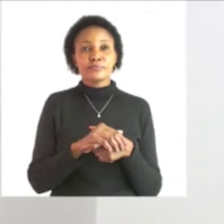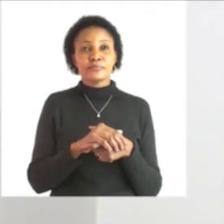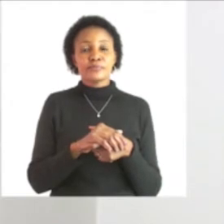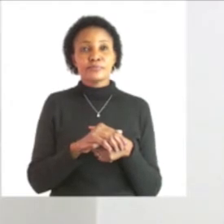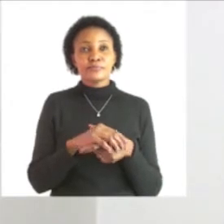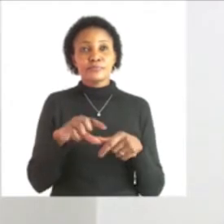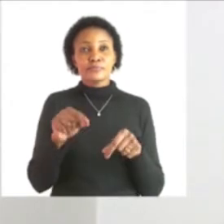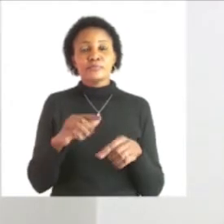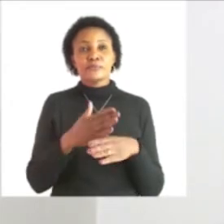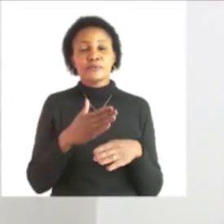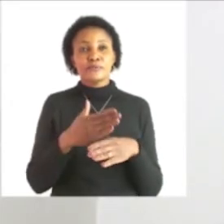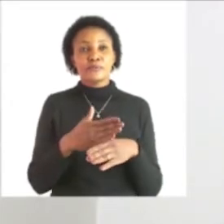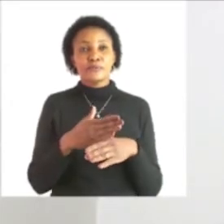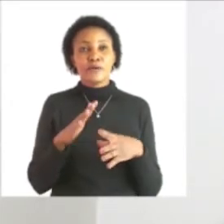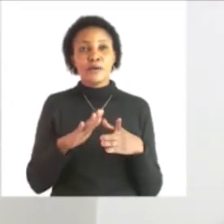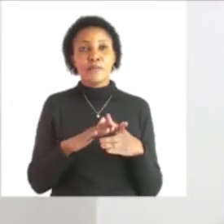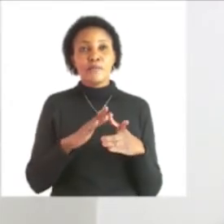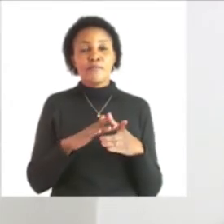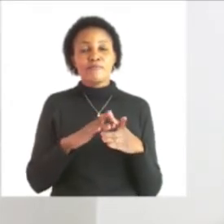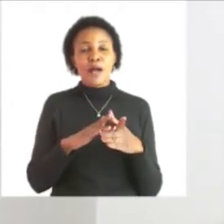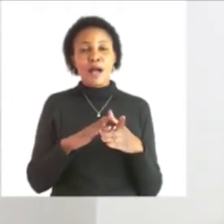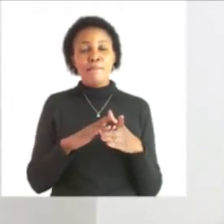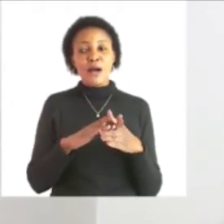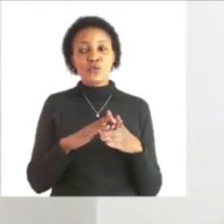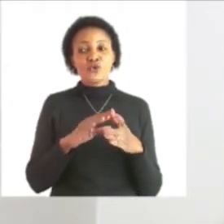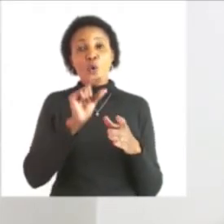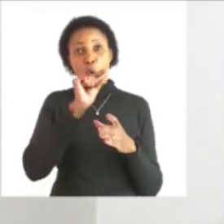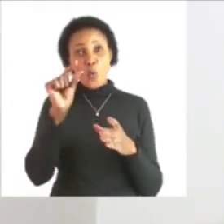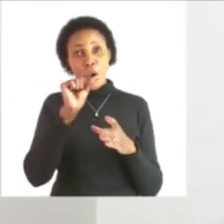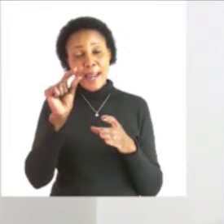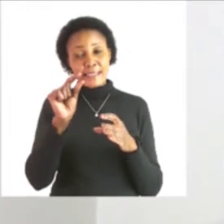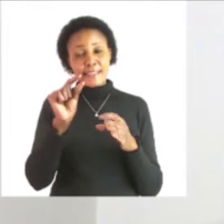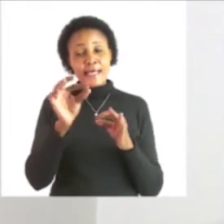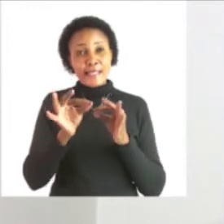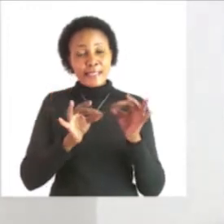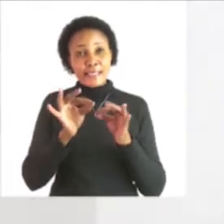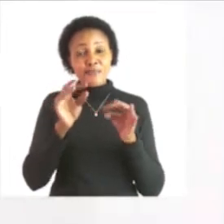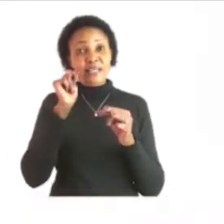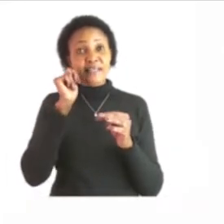This lesson is all about adjectives. If you turn to page 29,